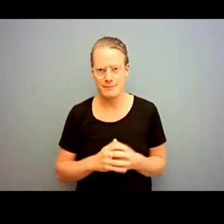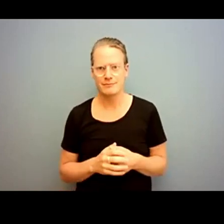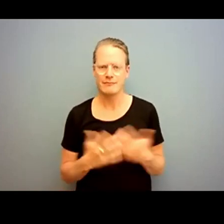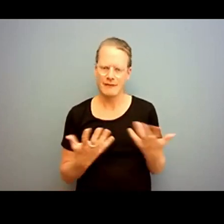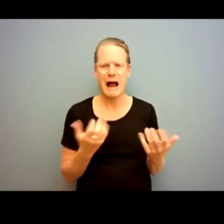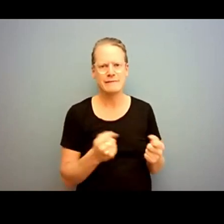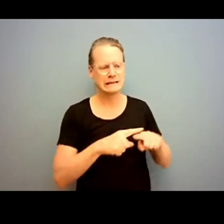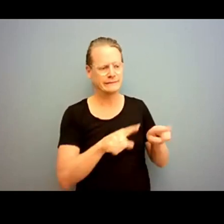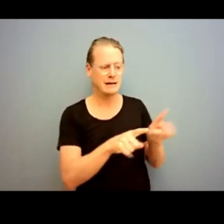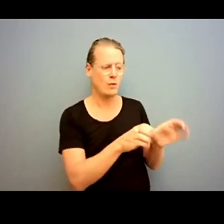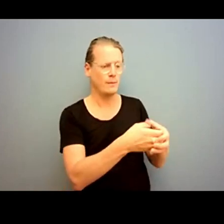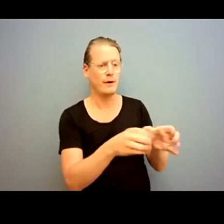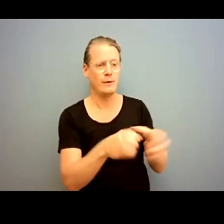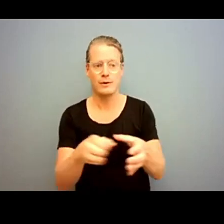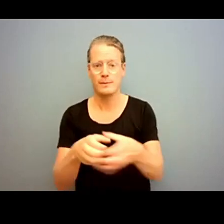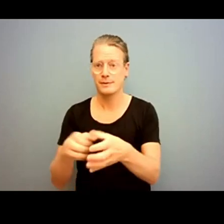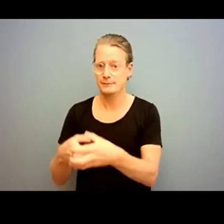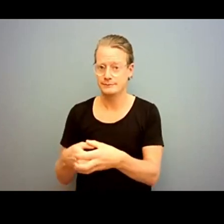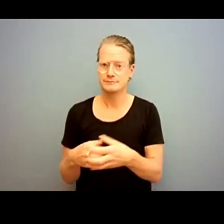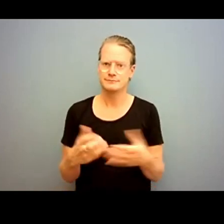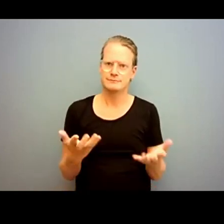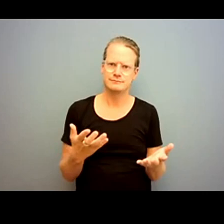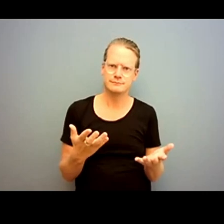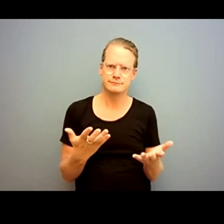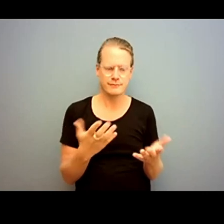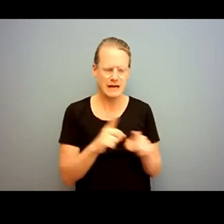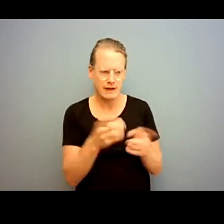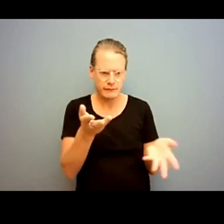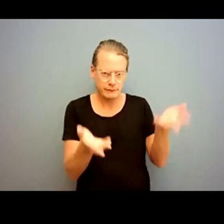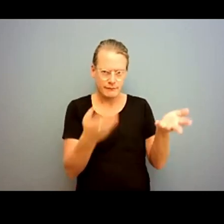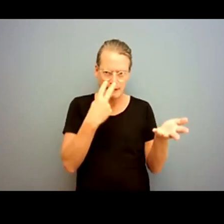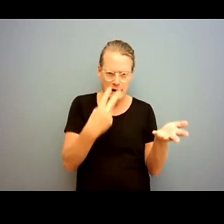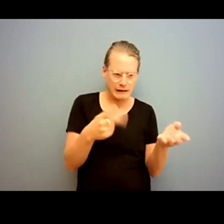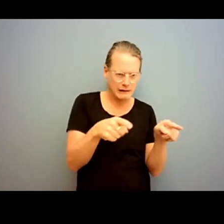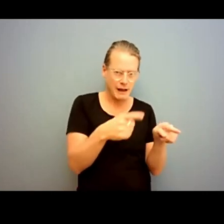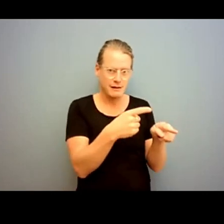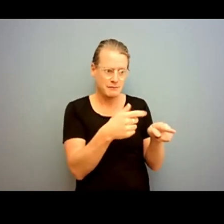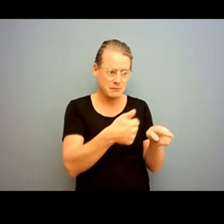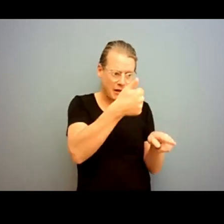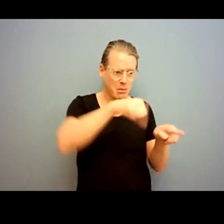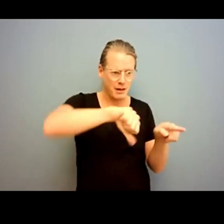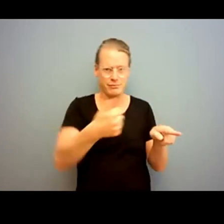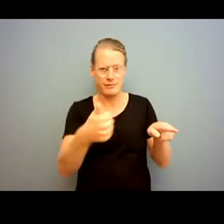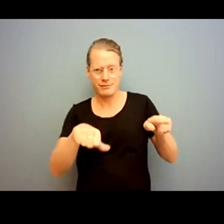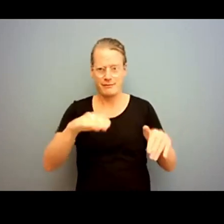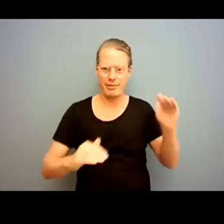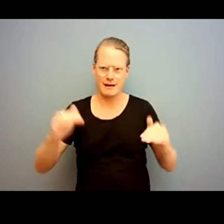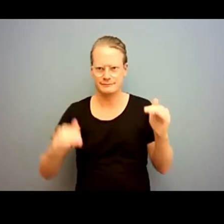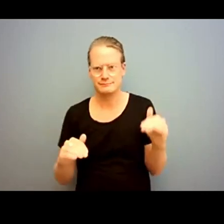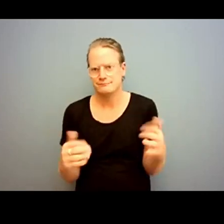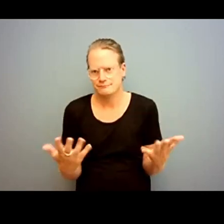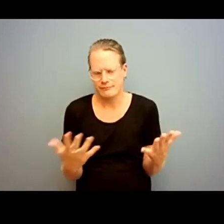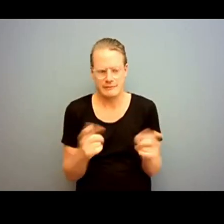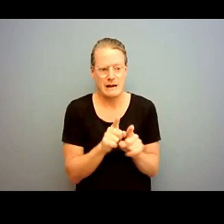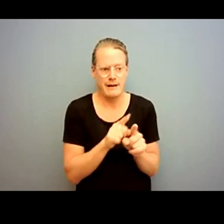life material consequences for the life and life chances of the disfavored group. Worst